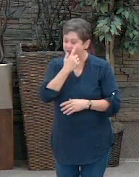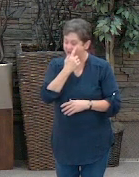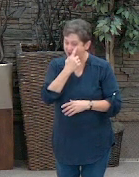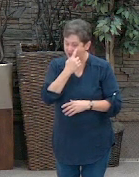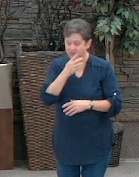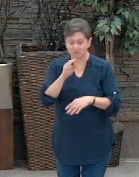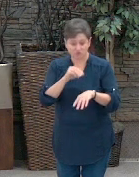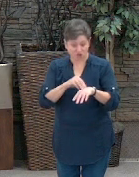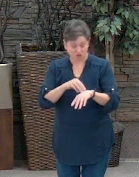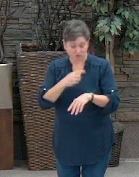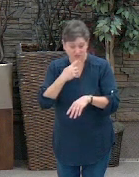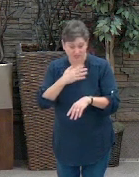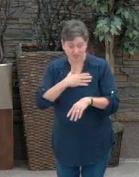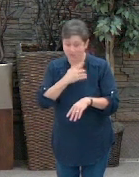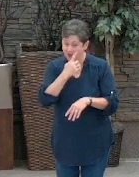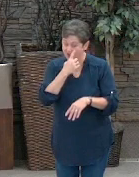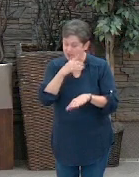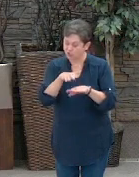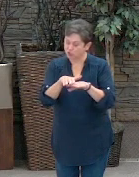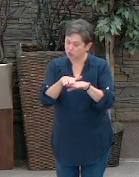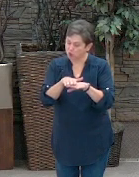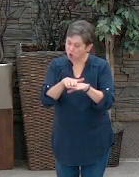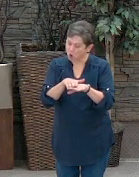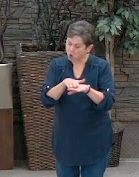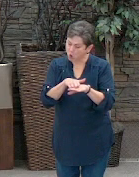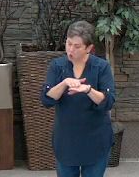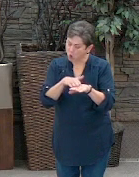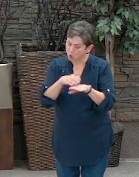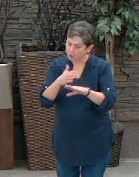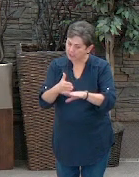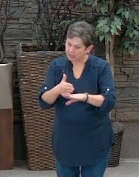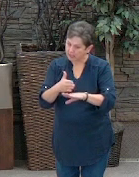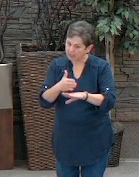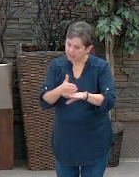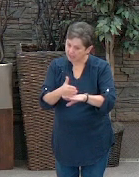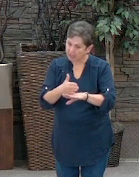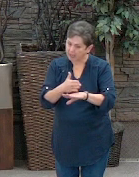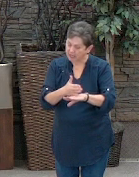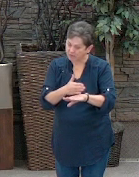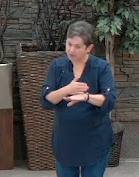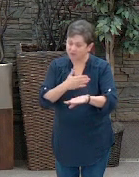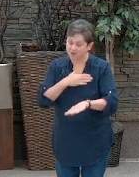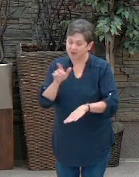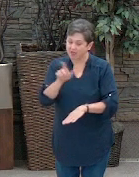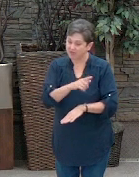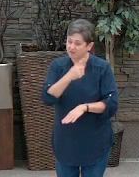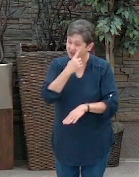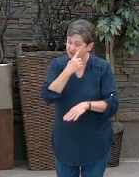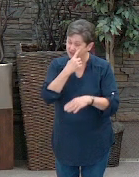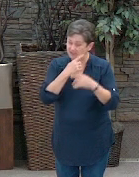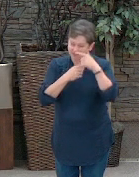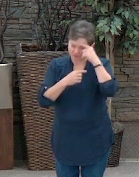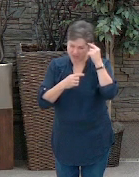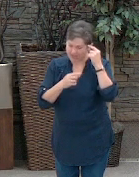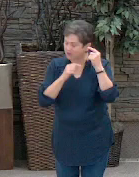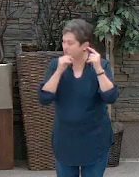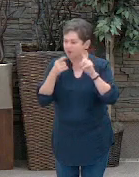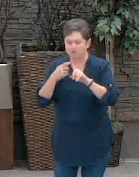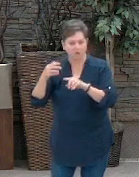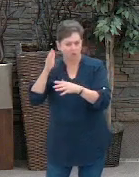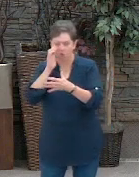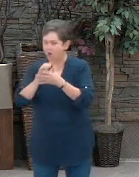doctor said that it is slowly getting better, but if you look at my left eye and see that it's black, it wasn't from